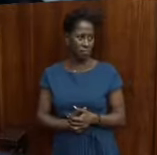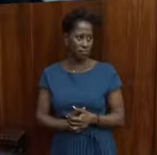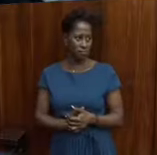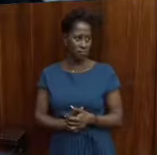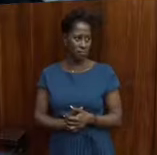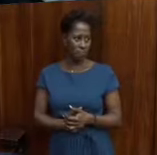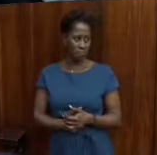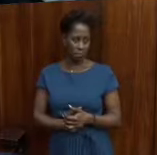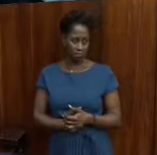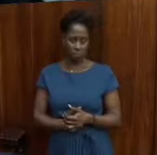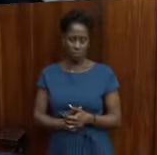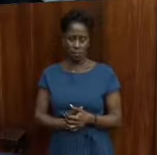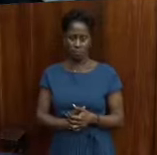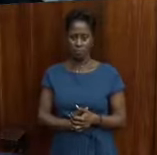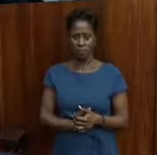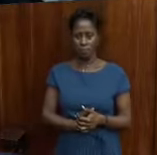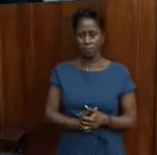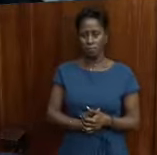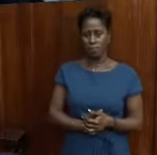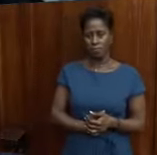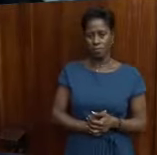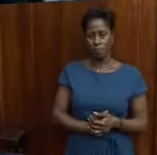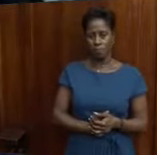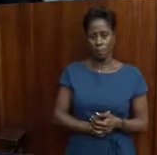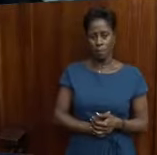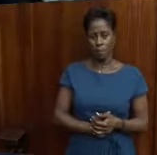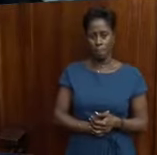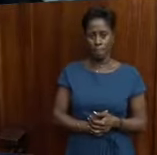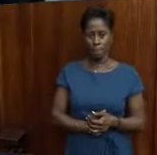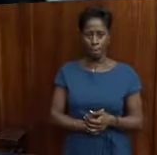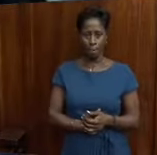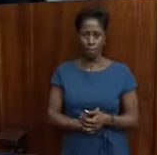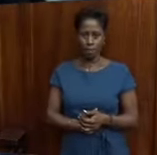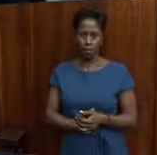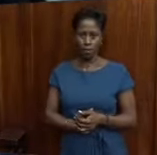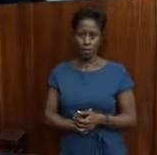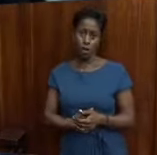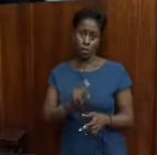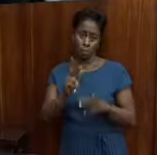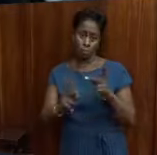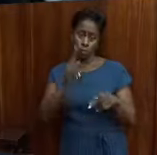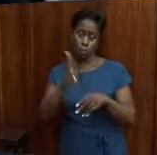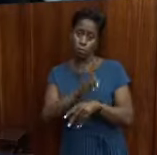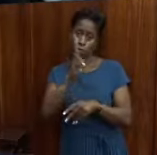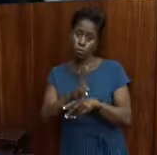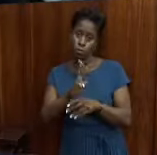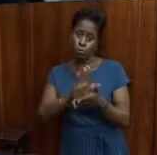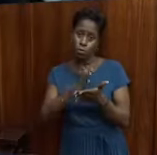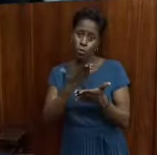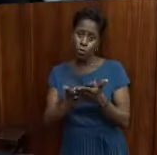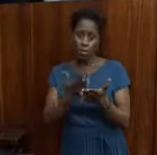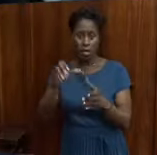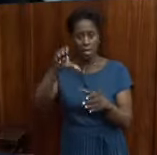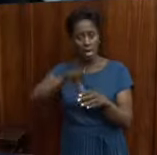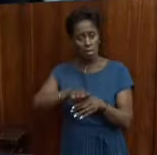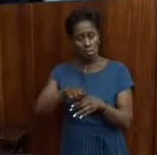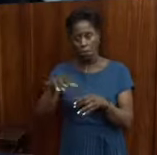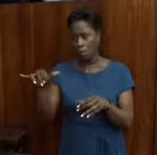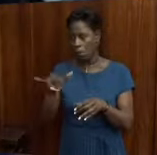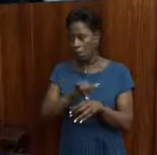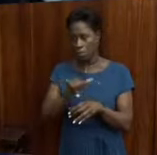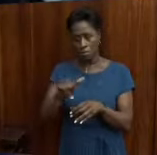the current estimates of revenue. Mr. Speaker, consumers of cooking gas have had to suffer similar price increase